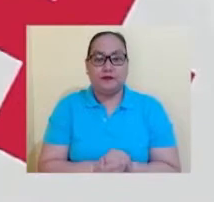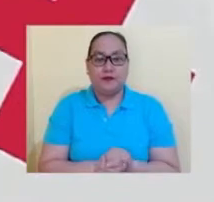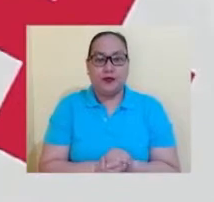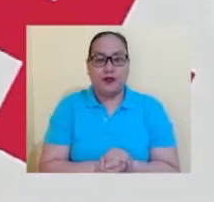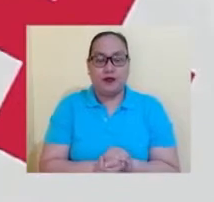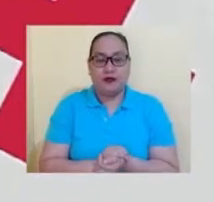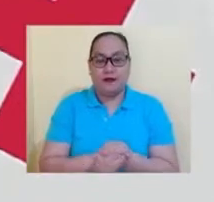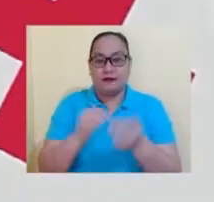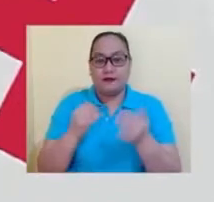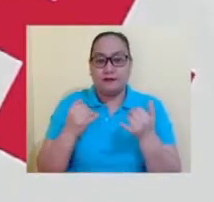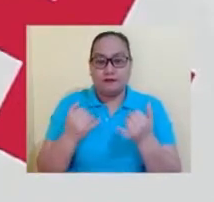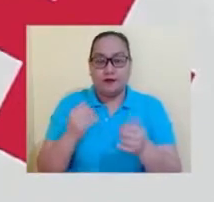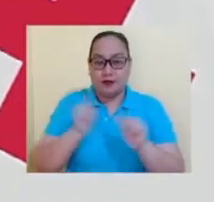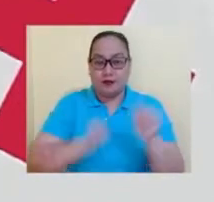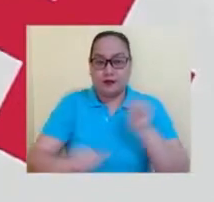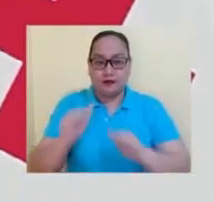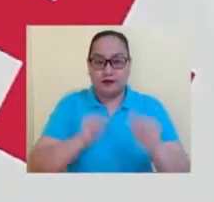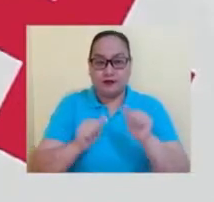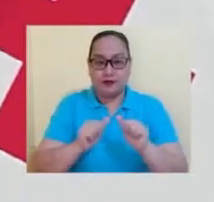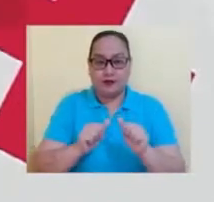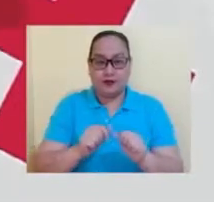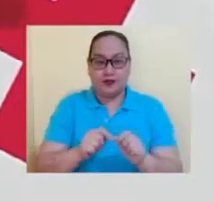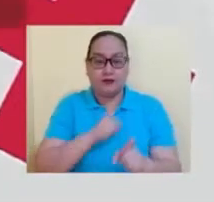Activity, pack or blow.